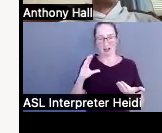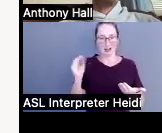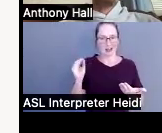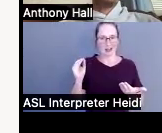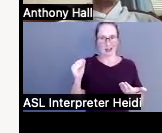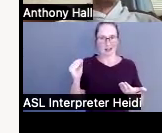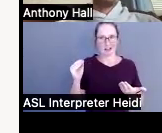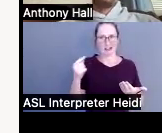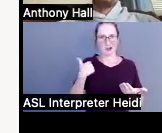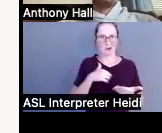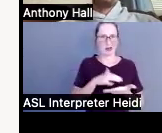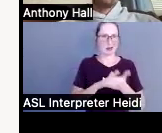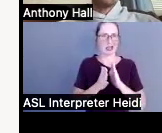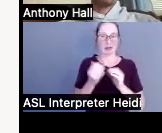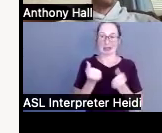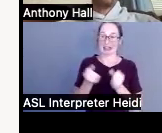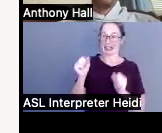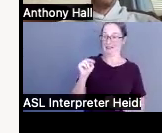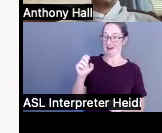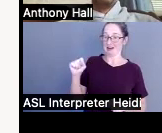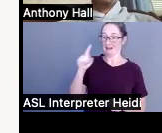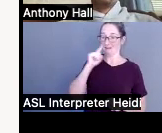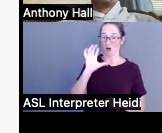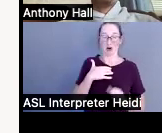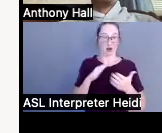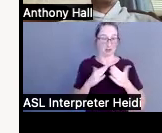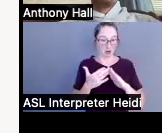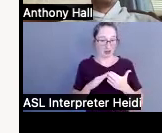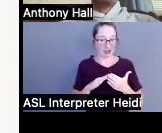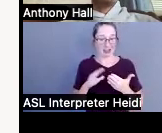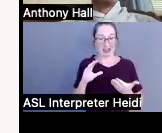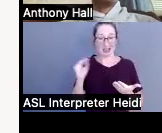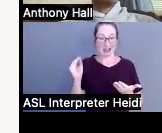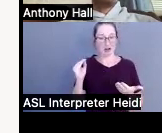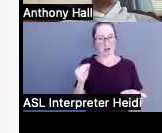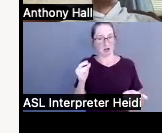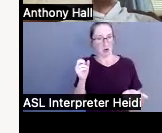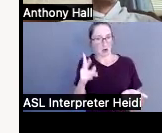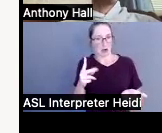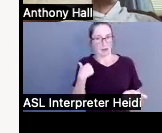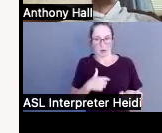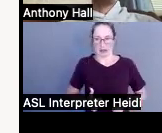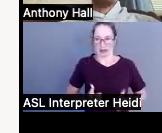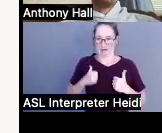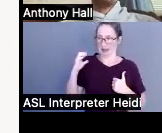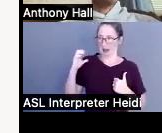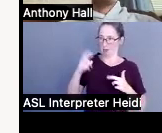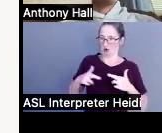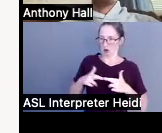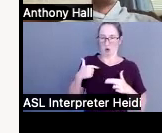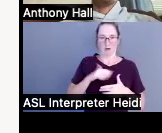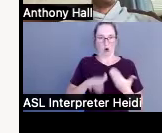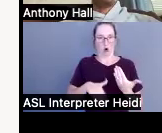we became kind of like a safety net for our community in that, okay, we're living in the capital region. We have all of